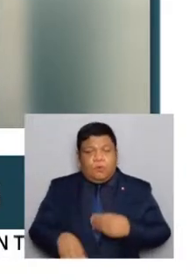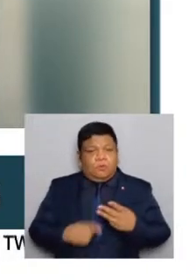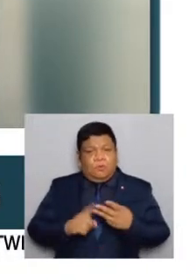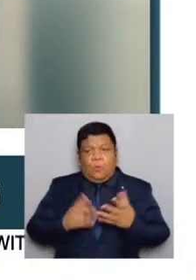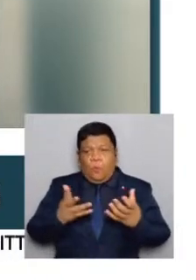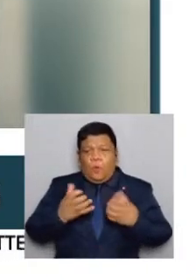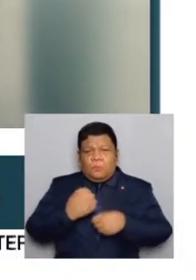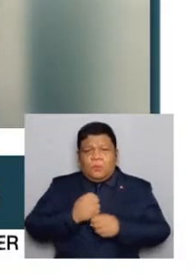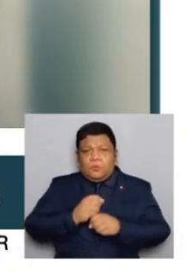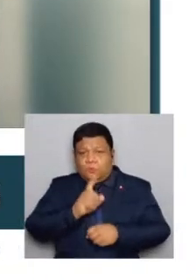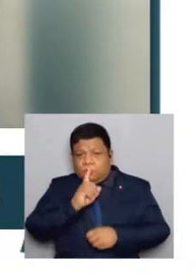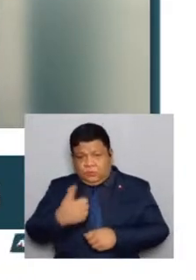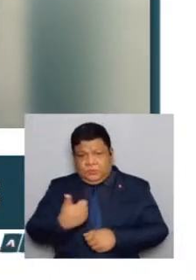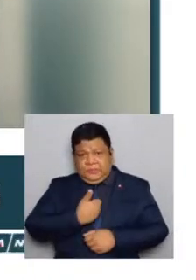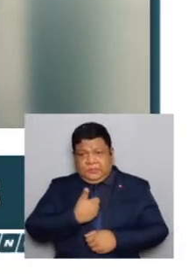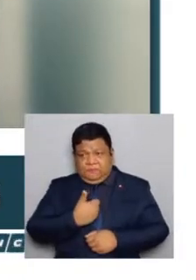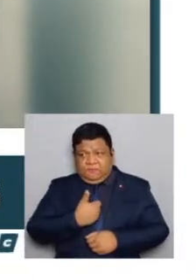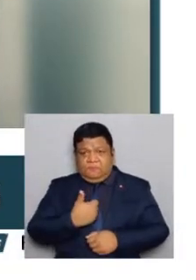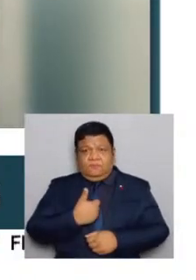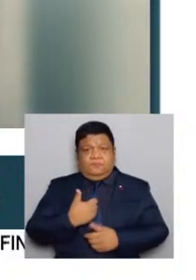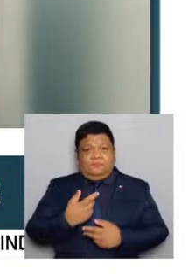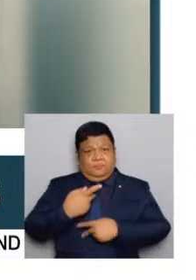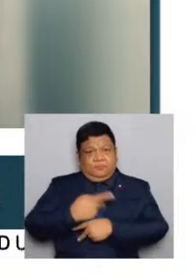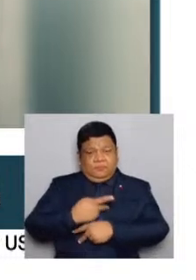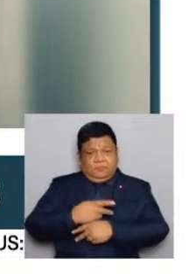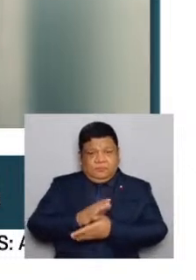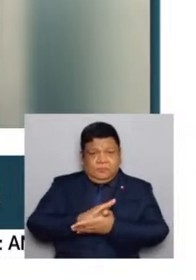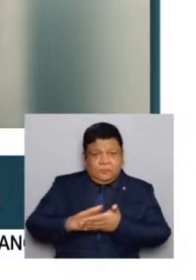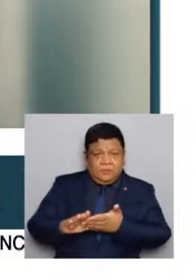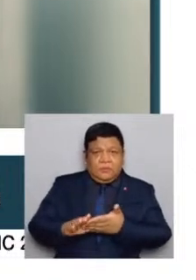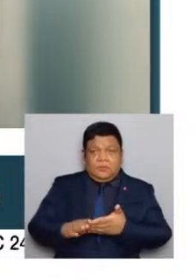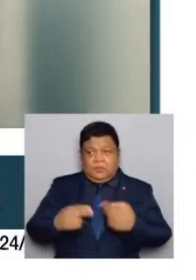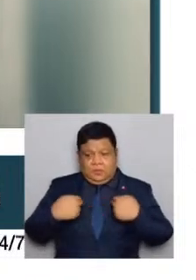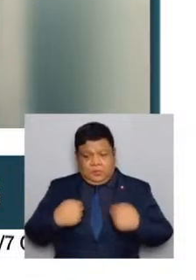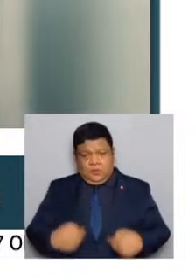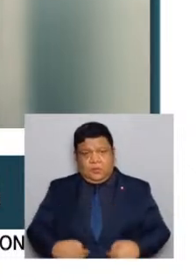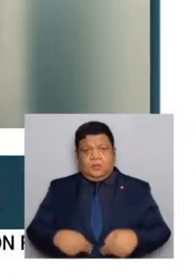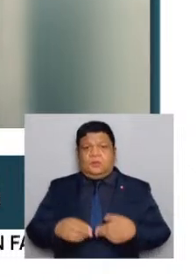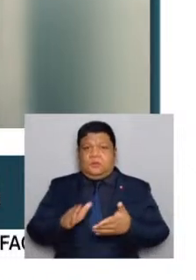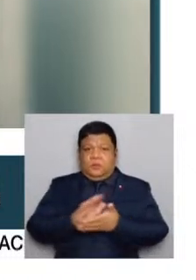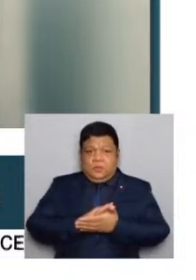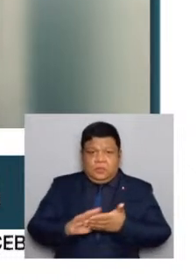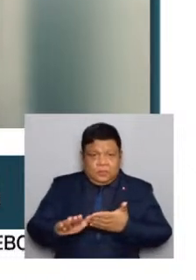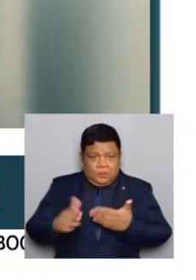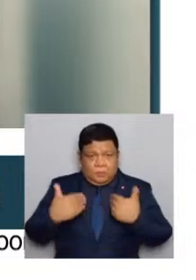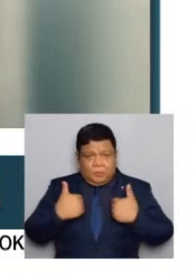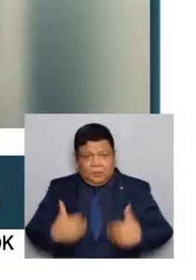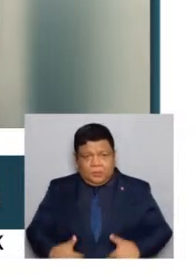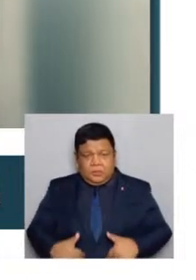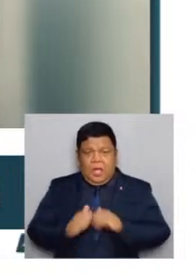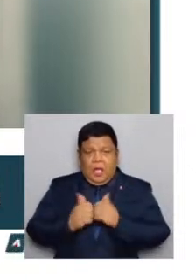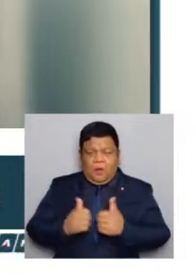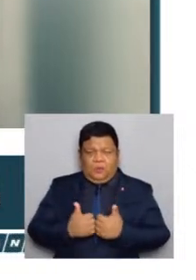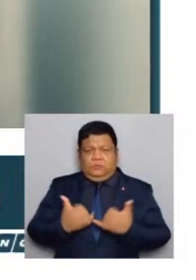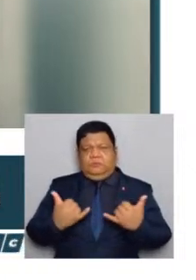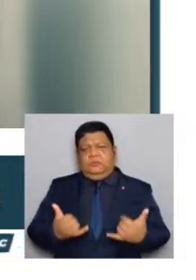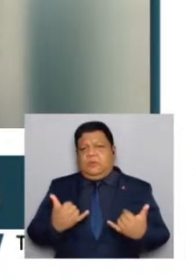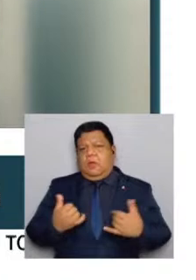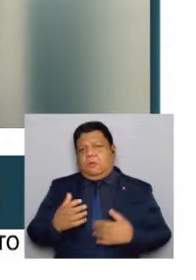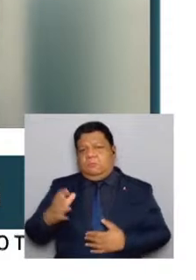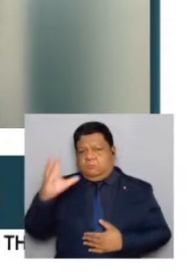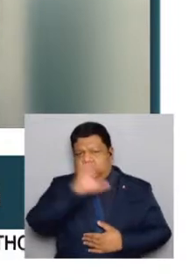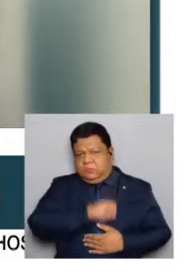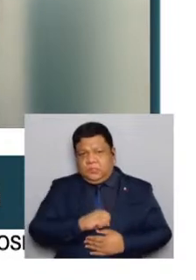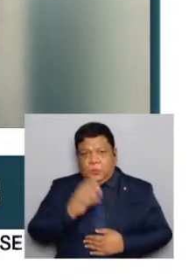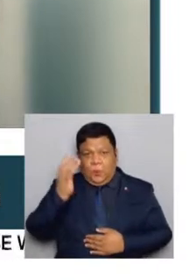that they themselves are well taken care of, are healthy and hygienic. And this is what we're missing out in a lot of